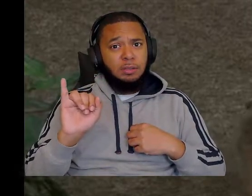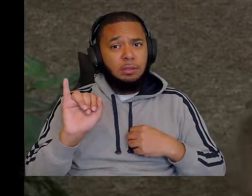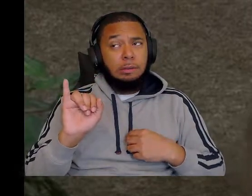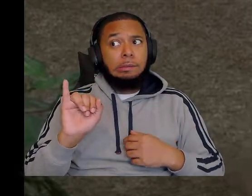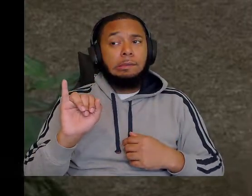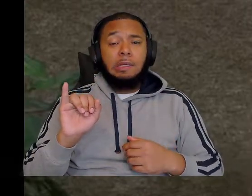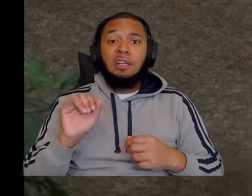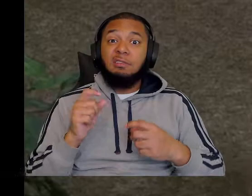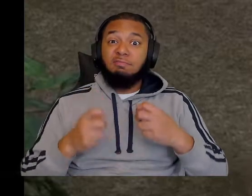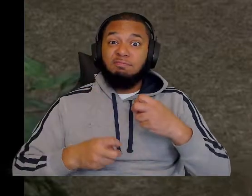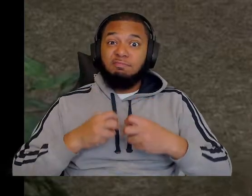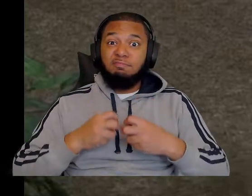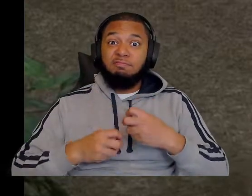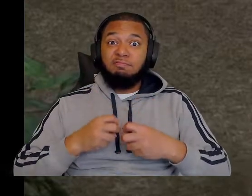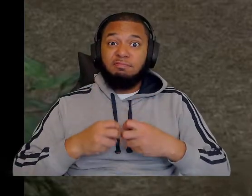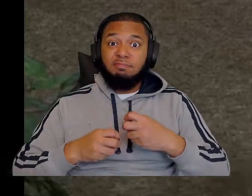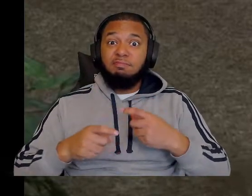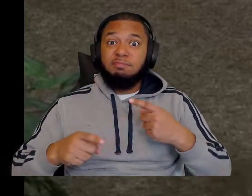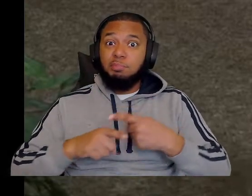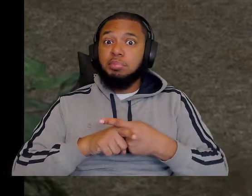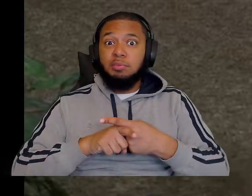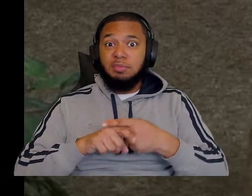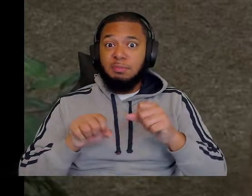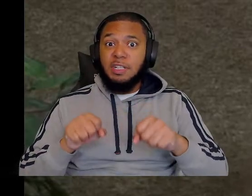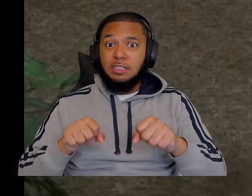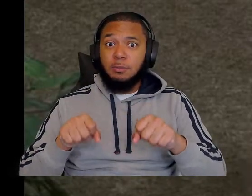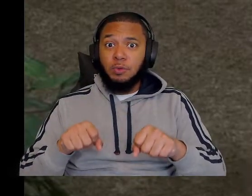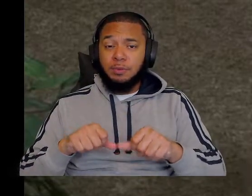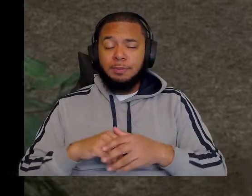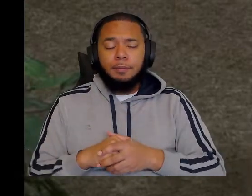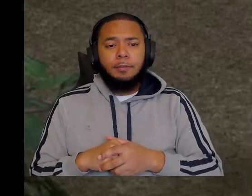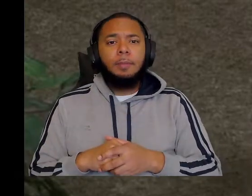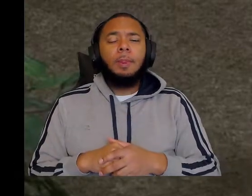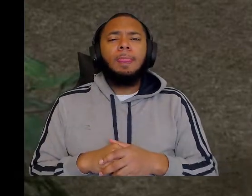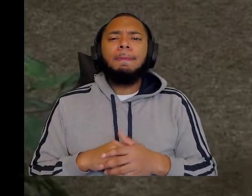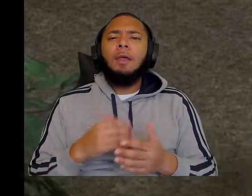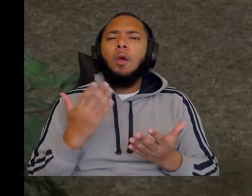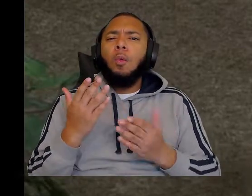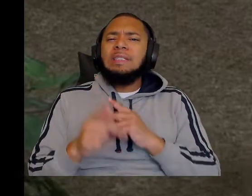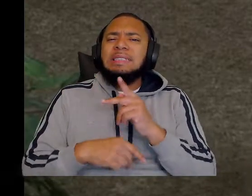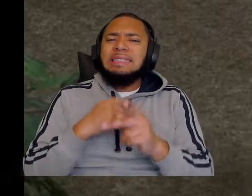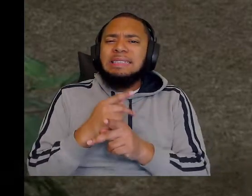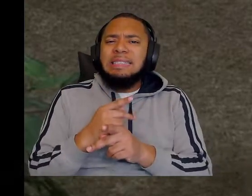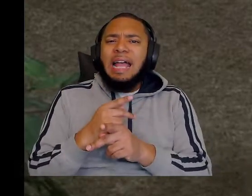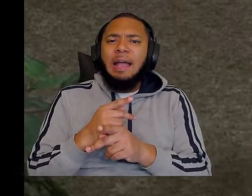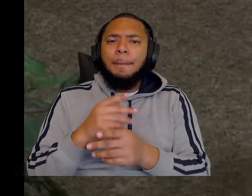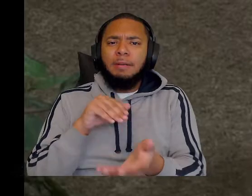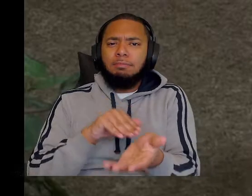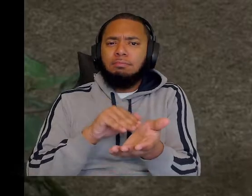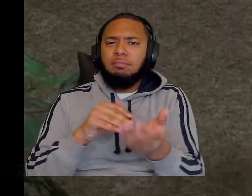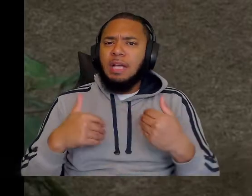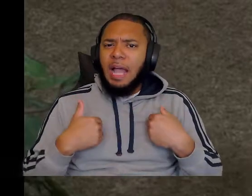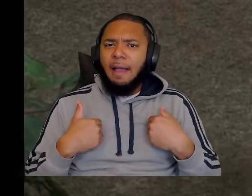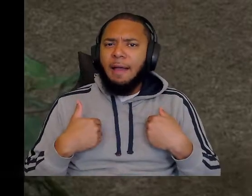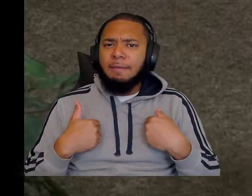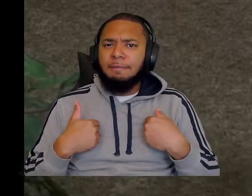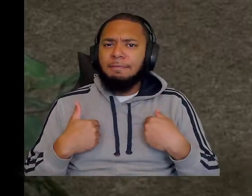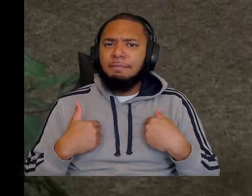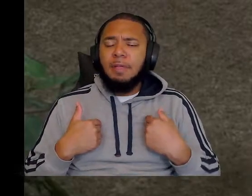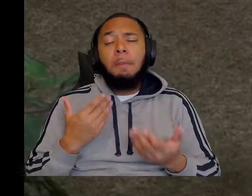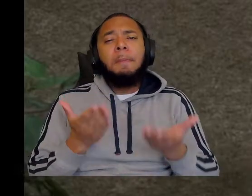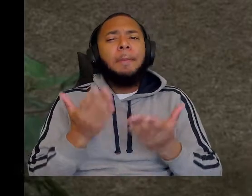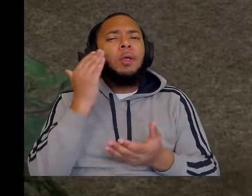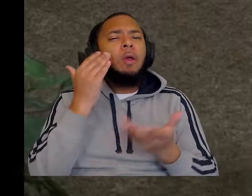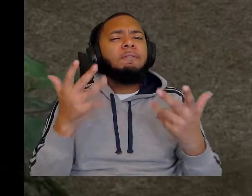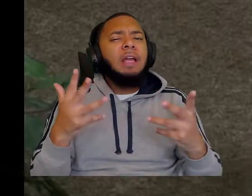you don't check into that first. Now, what kind of health care providers are there? You may be familiar with some of these,